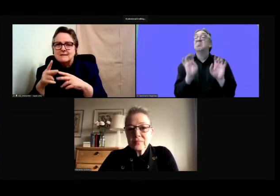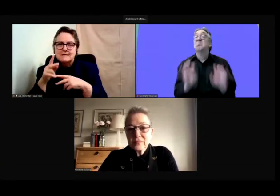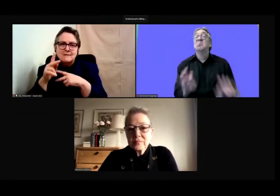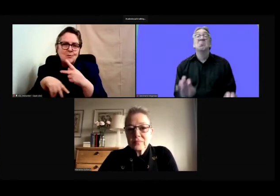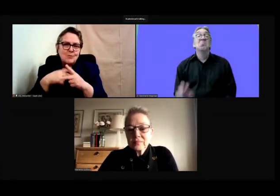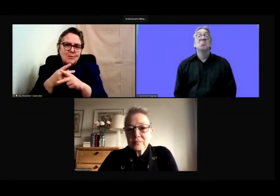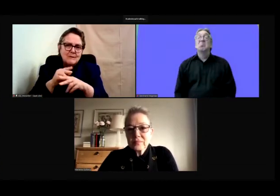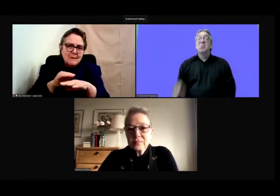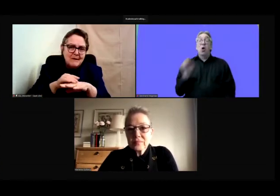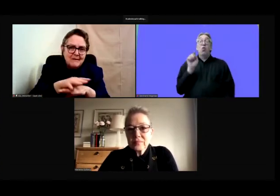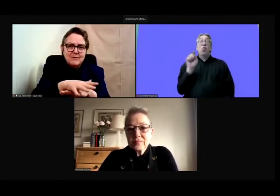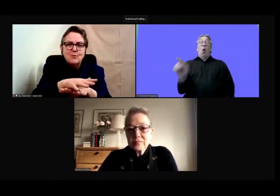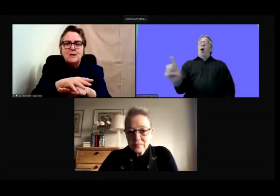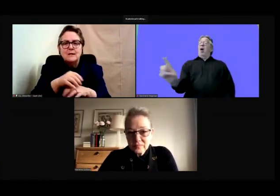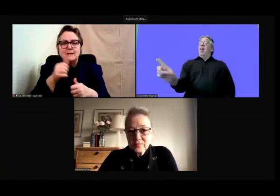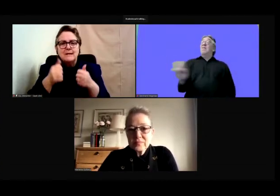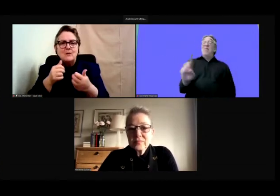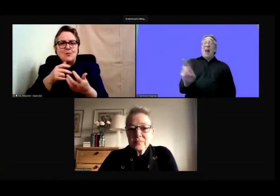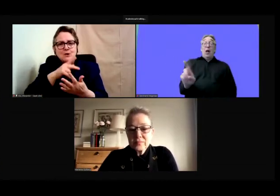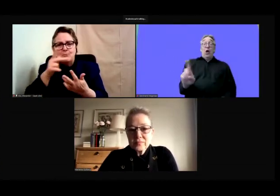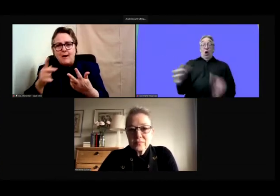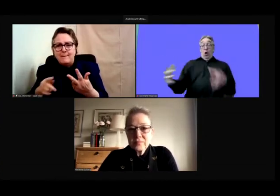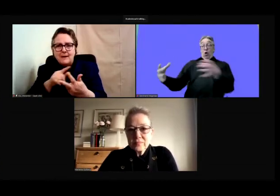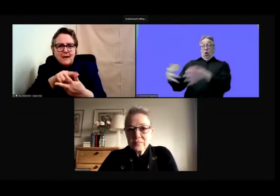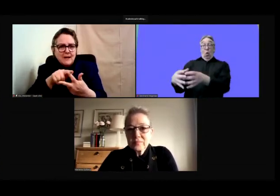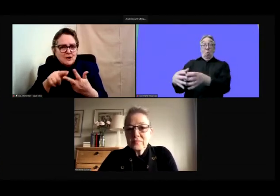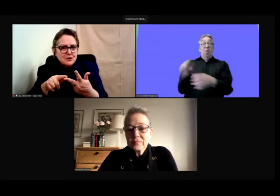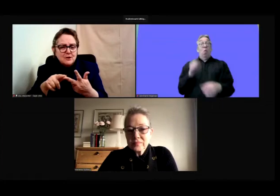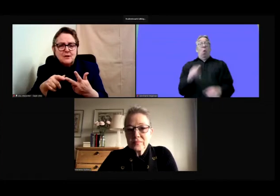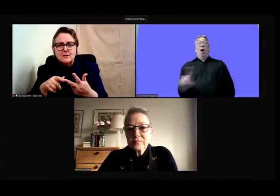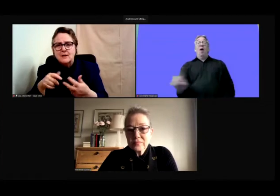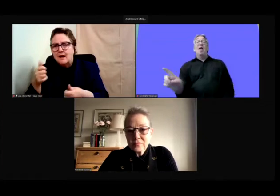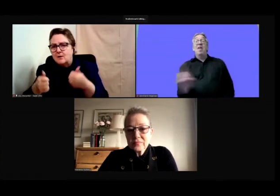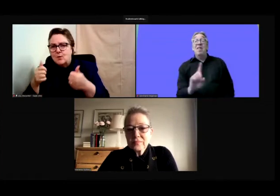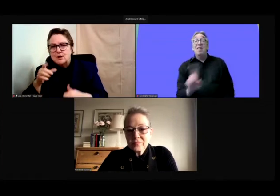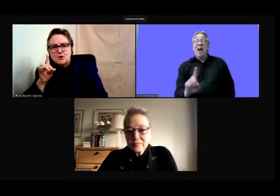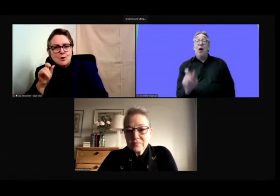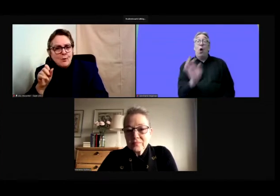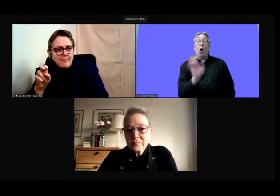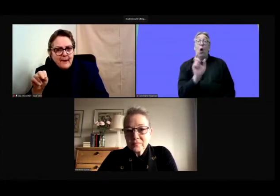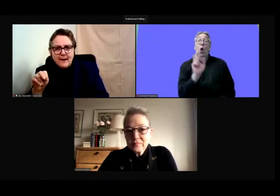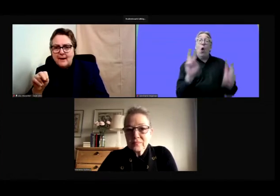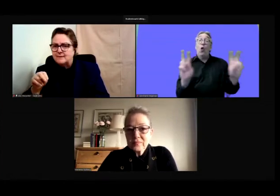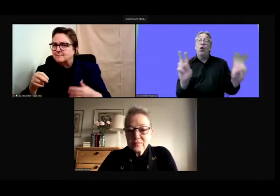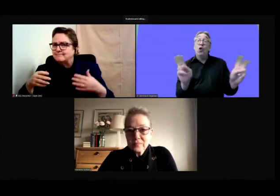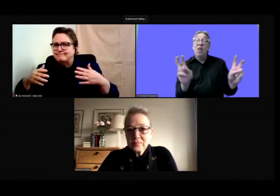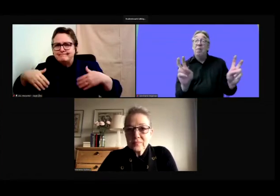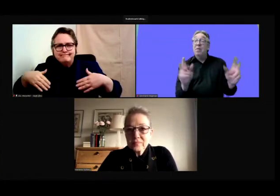population and in which domain. There have been these theories